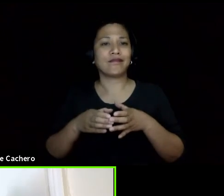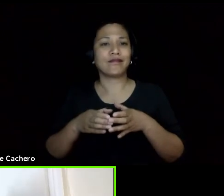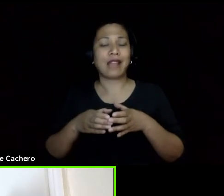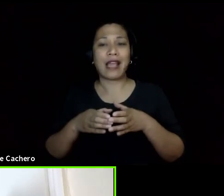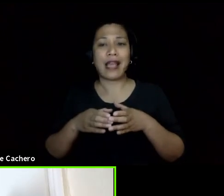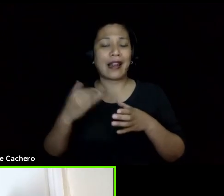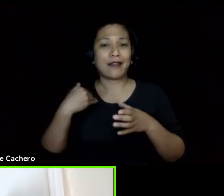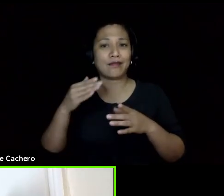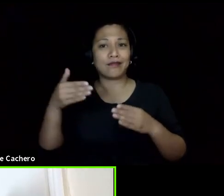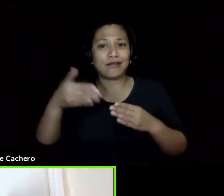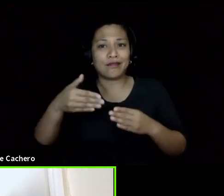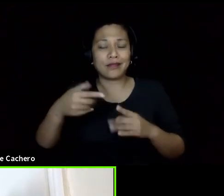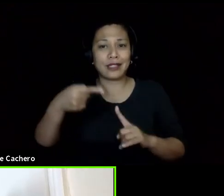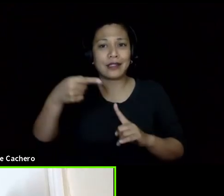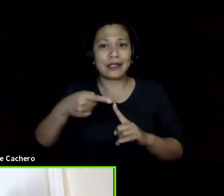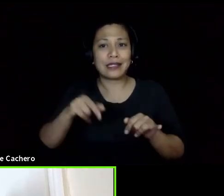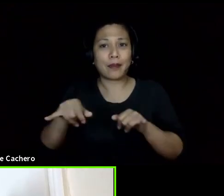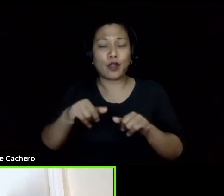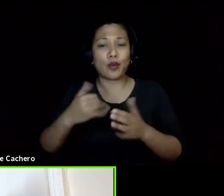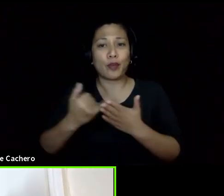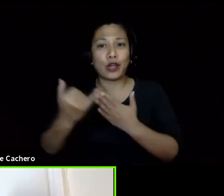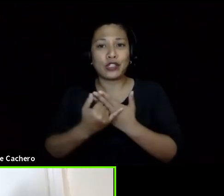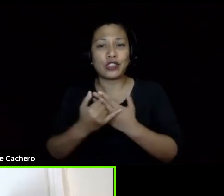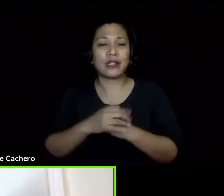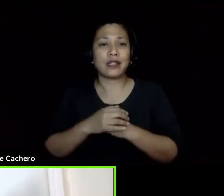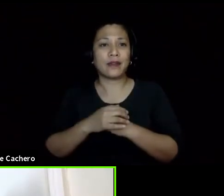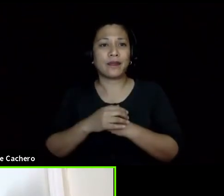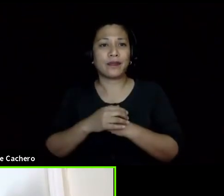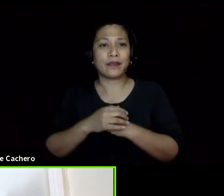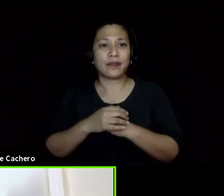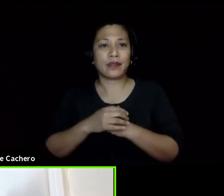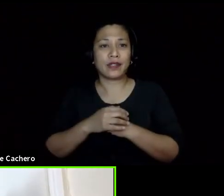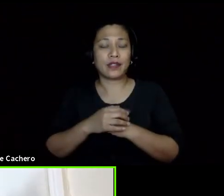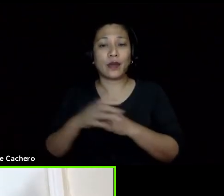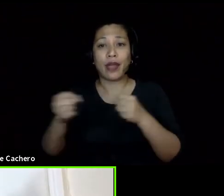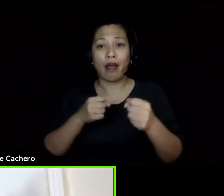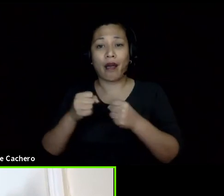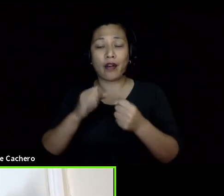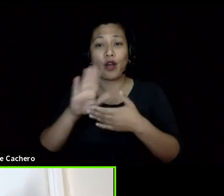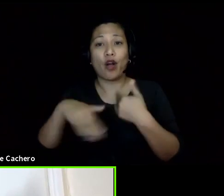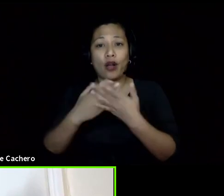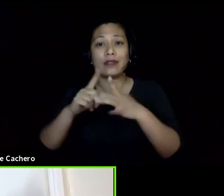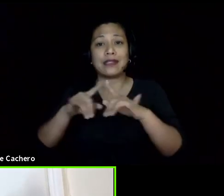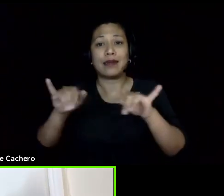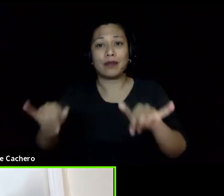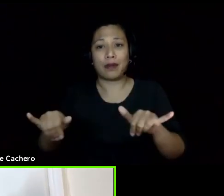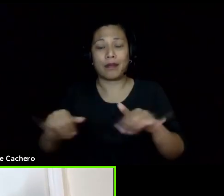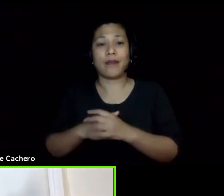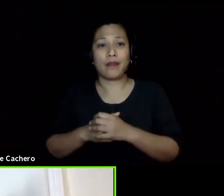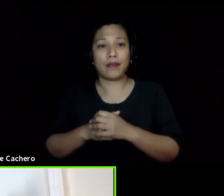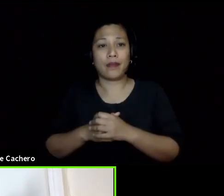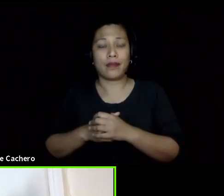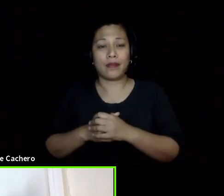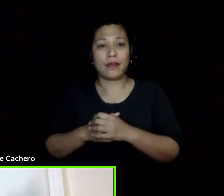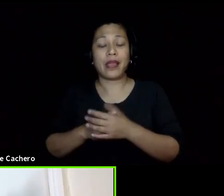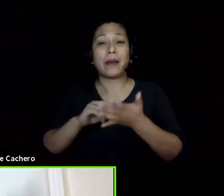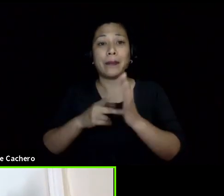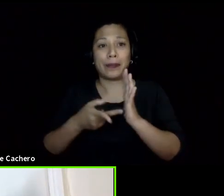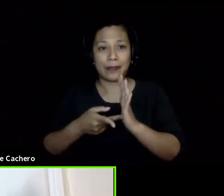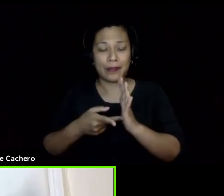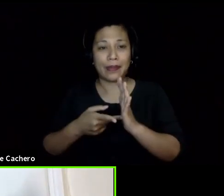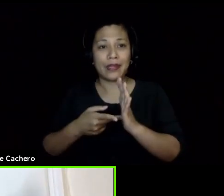projects or work areas of expertise. They hire them all at once so that naturally there will